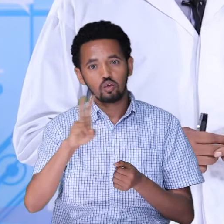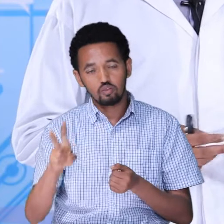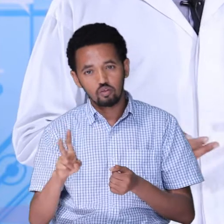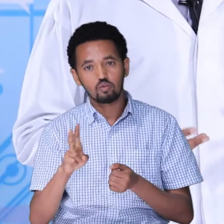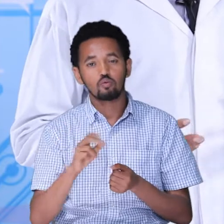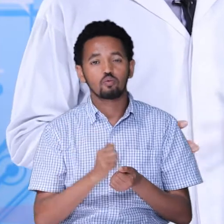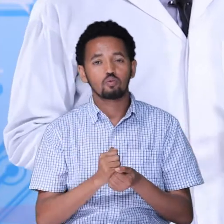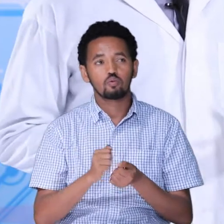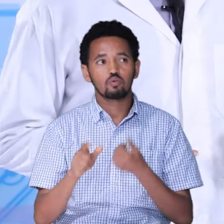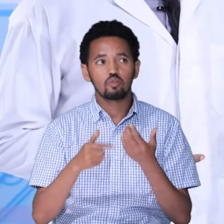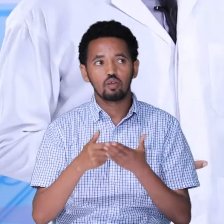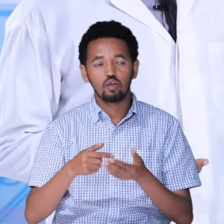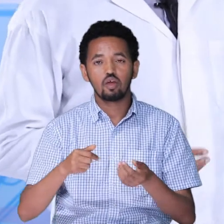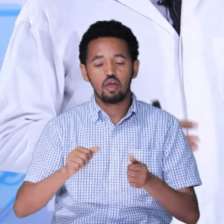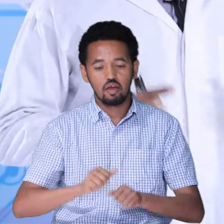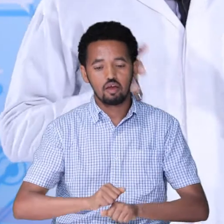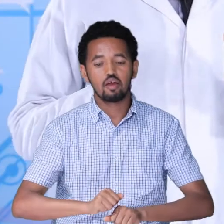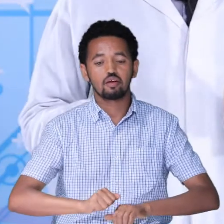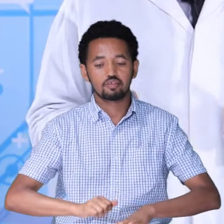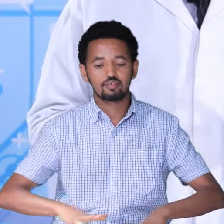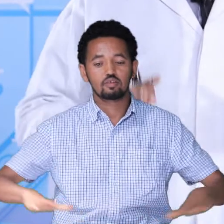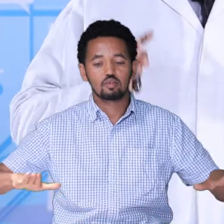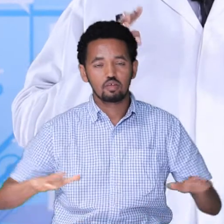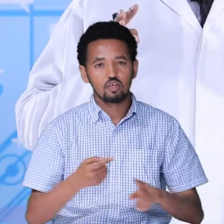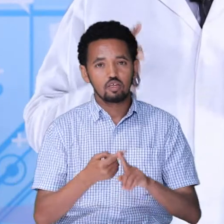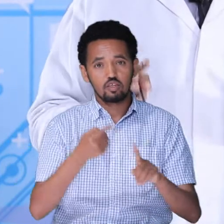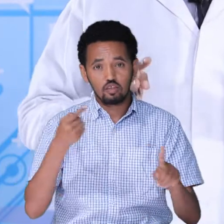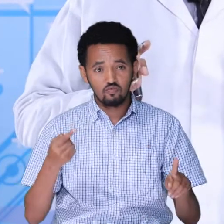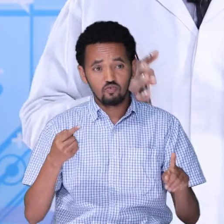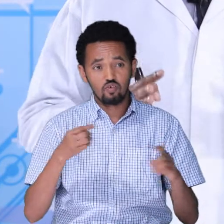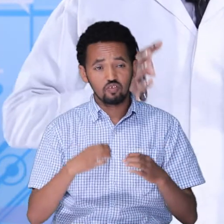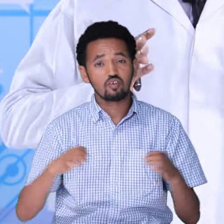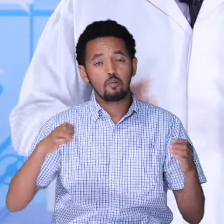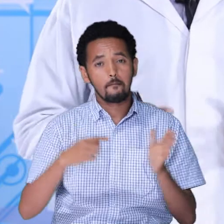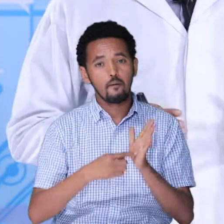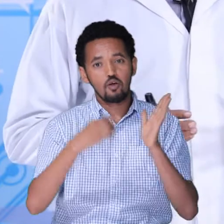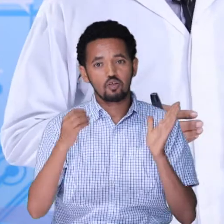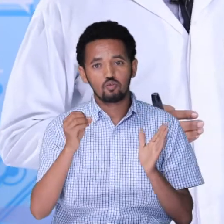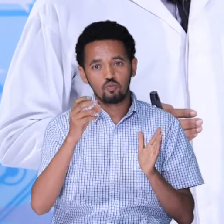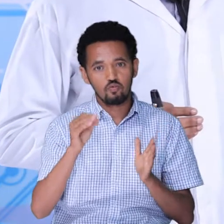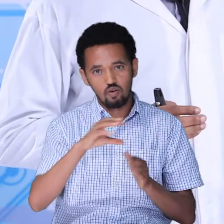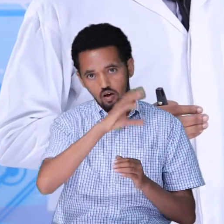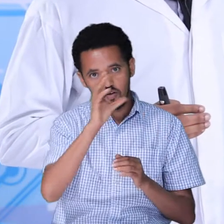surface of the earth. The four extreme points of Africa: